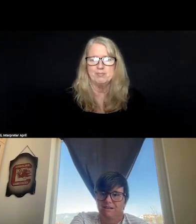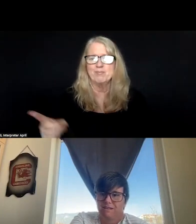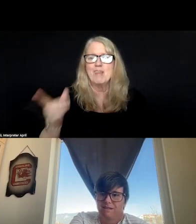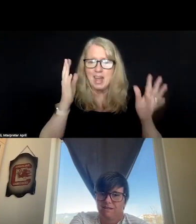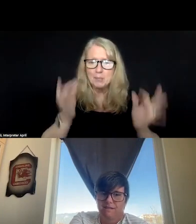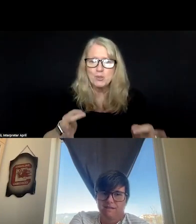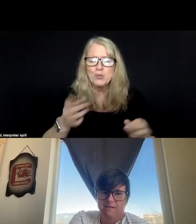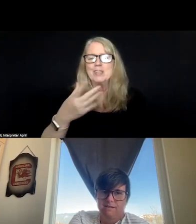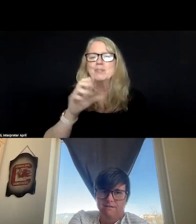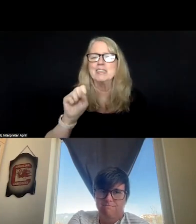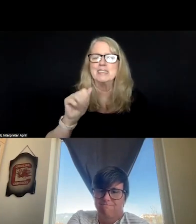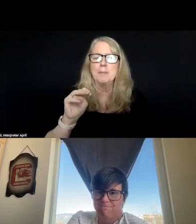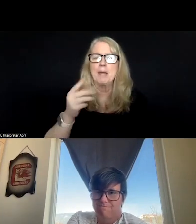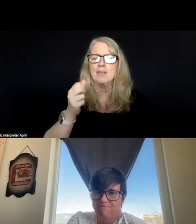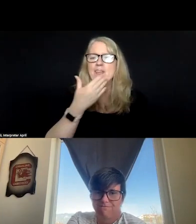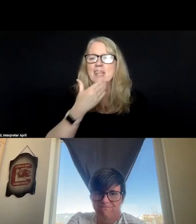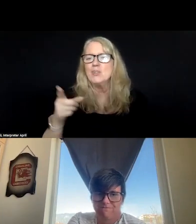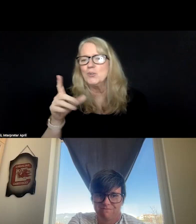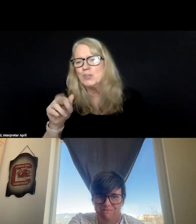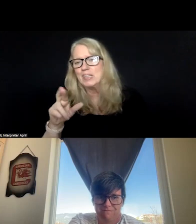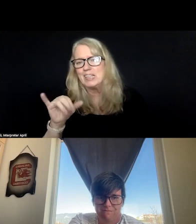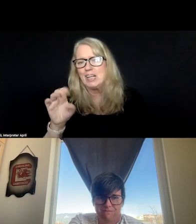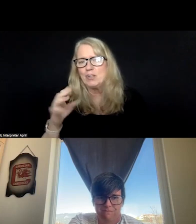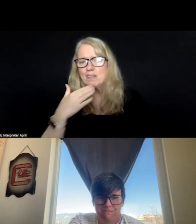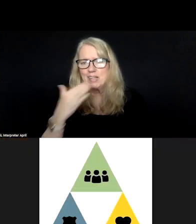Absolutely. Samantha, thank you. Carrie, thank you.